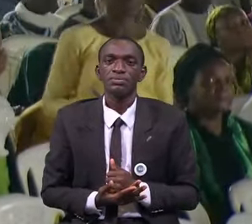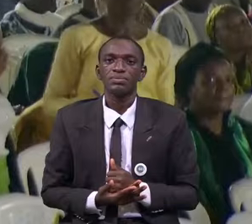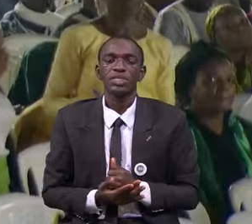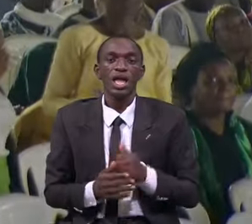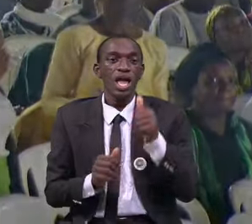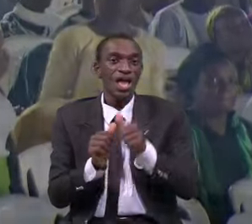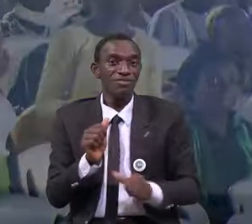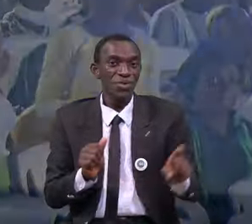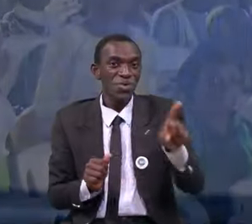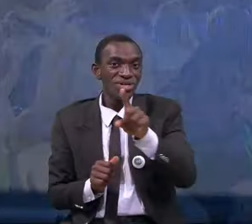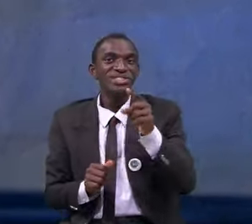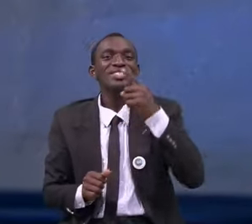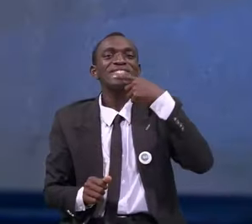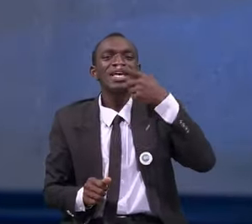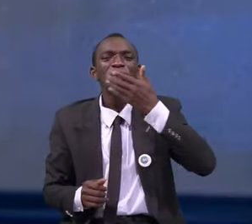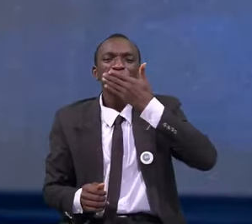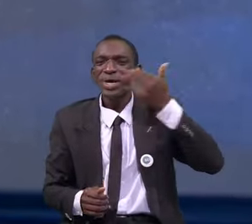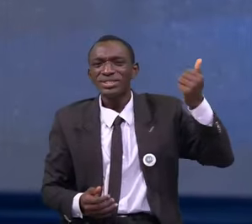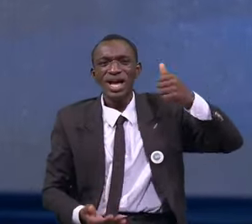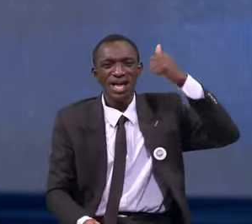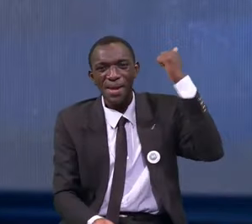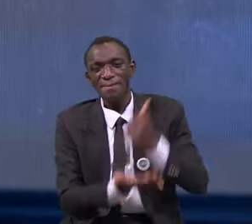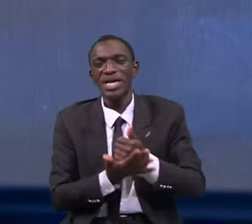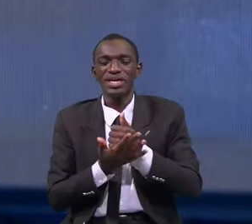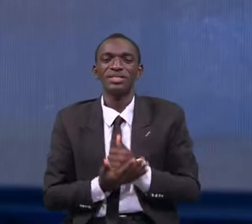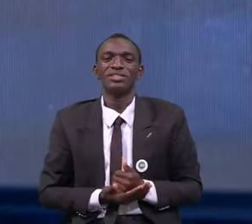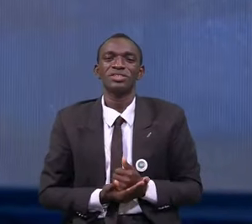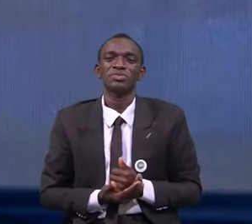Everybody say another good amen.